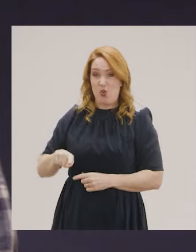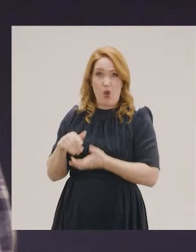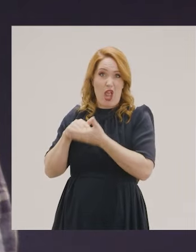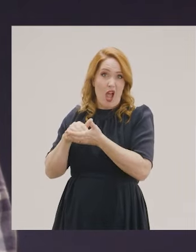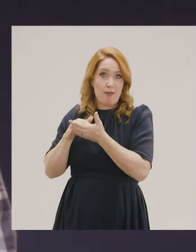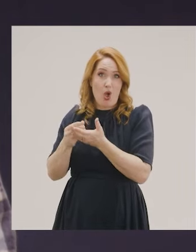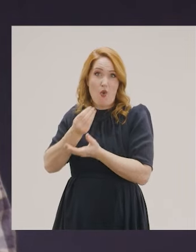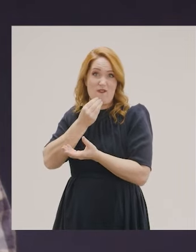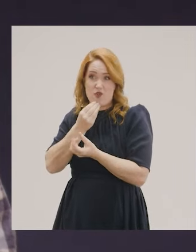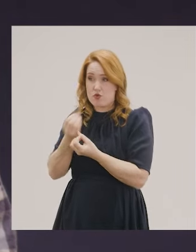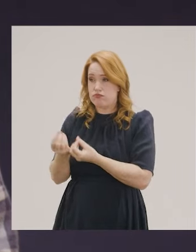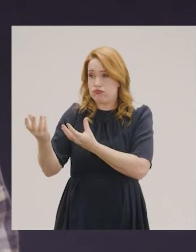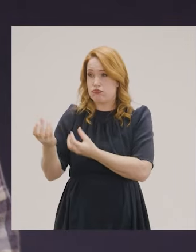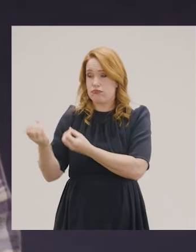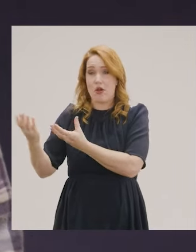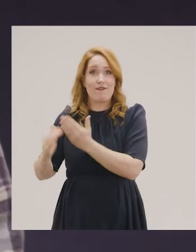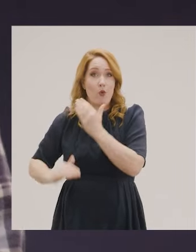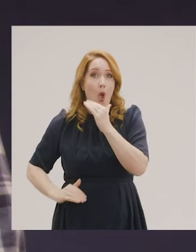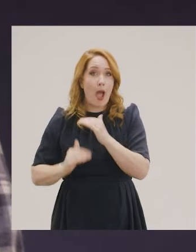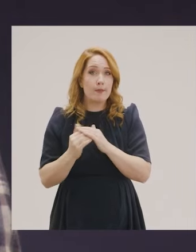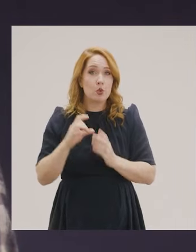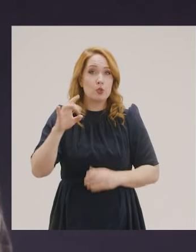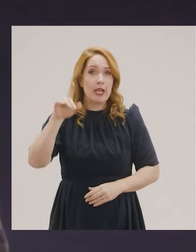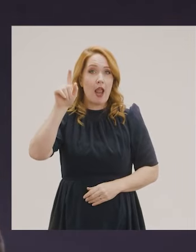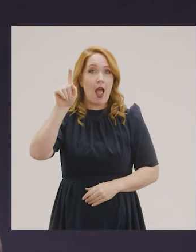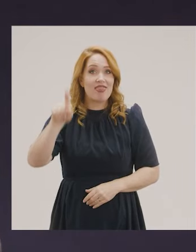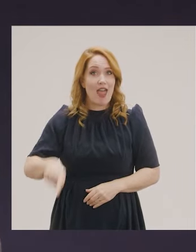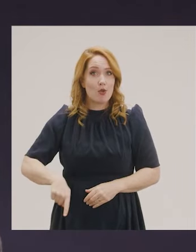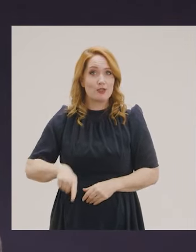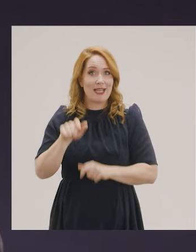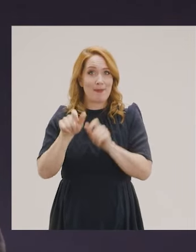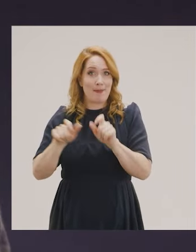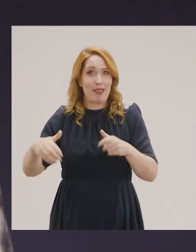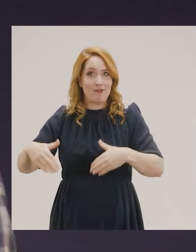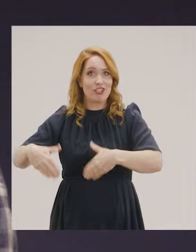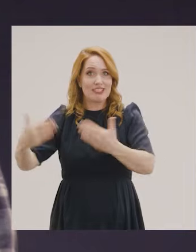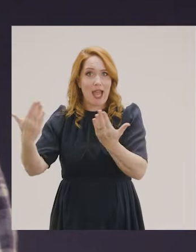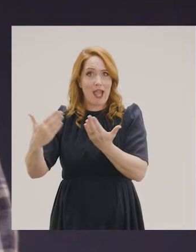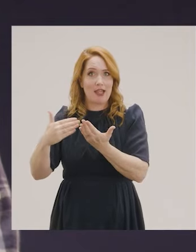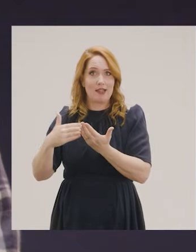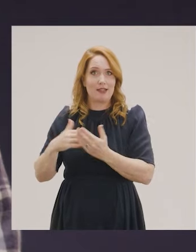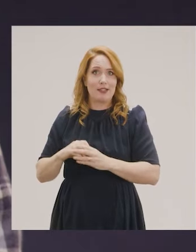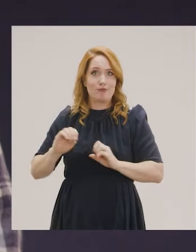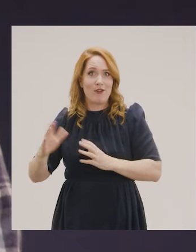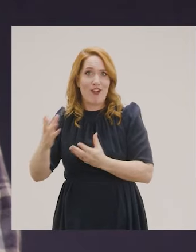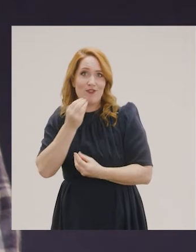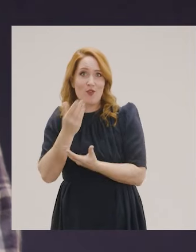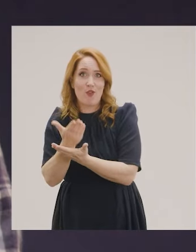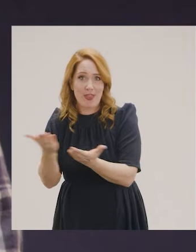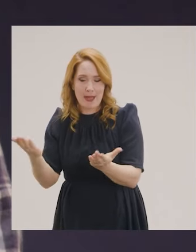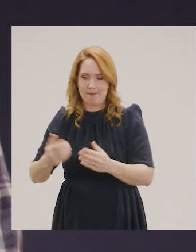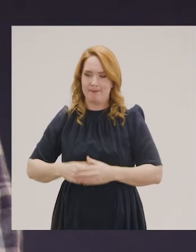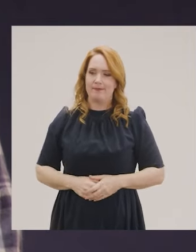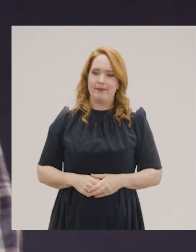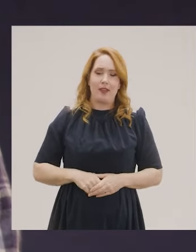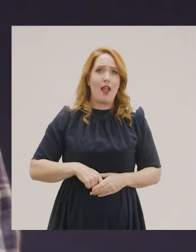feeding up to 10,000 people a day, which was incredible. Other people volunteered and came and were